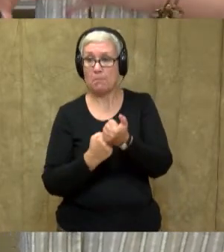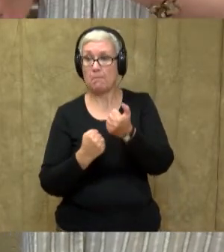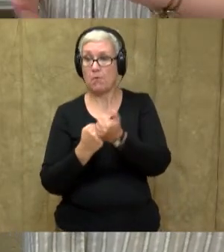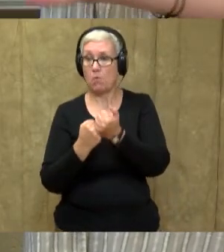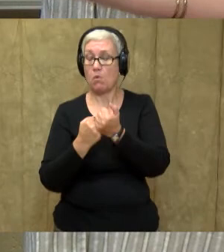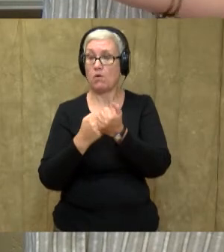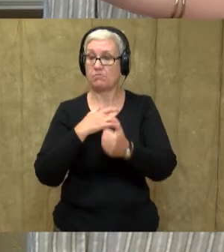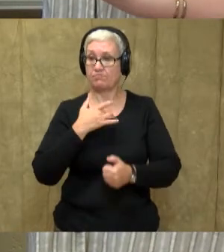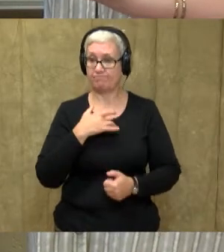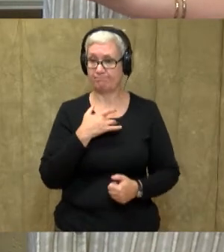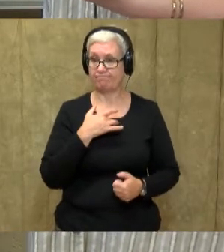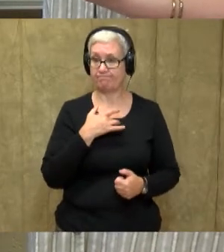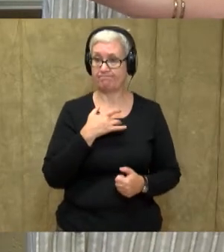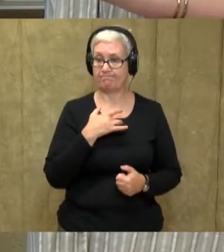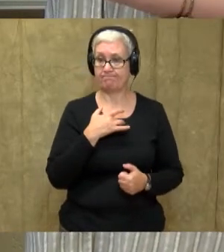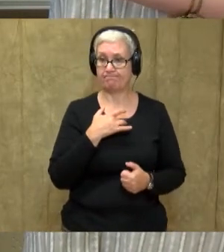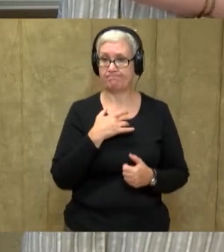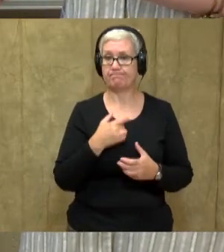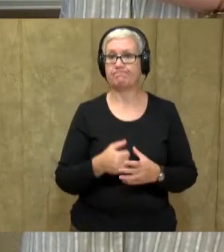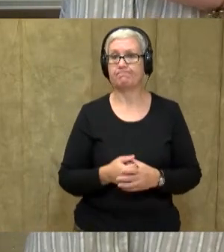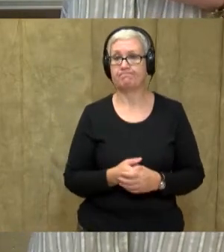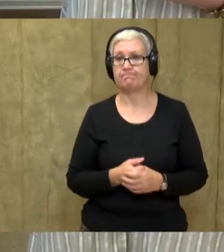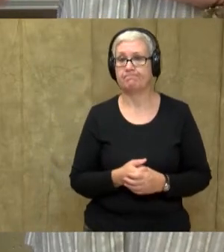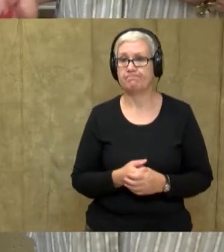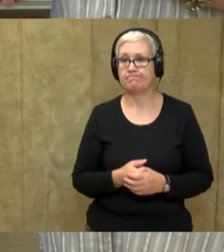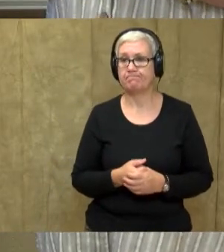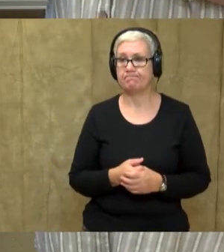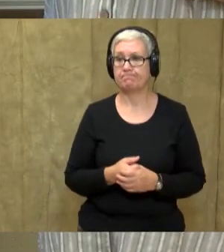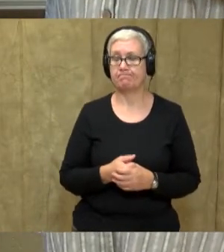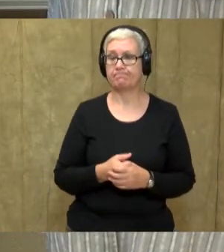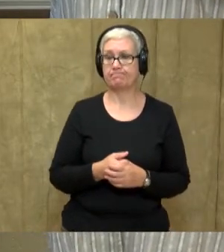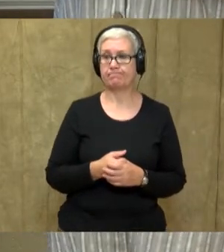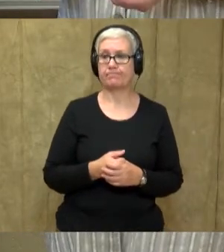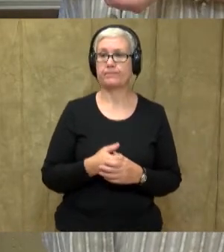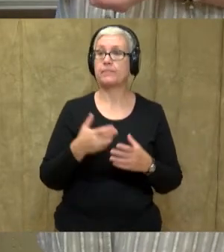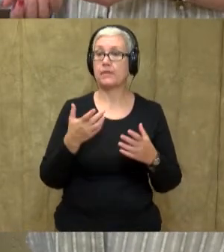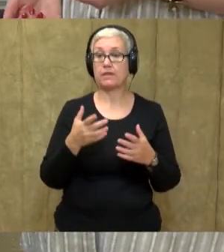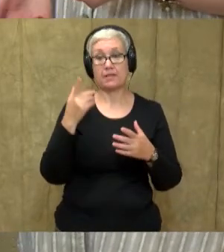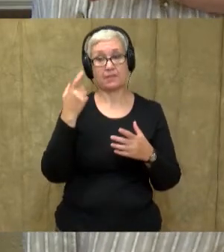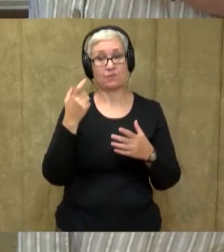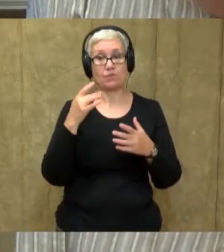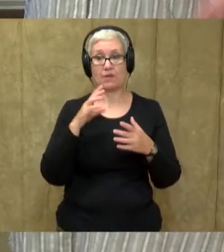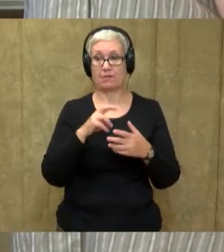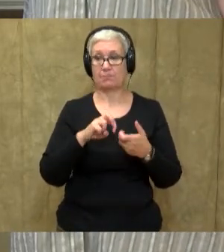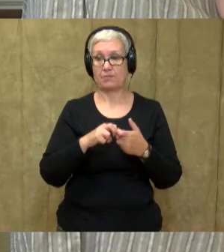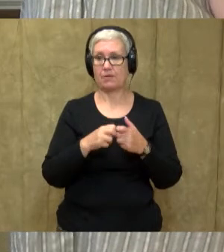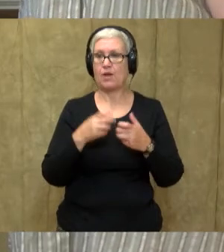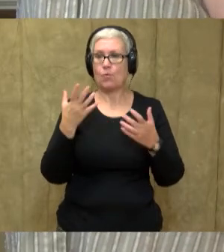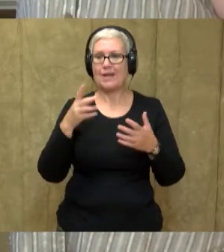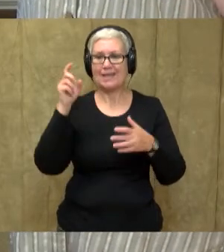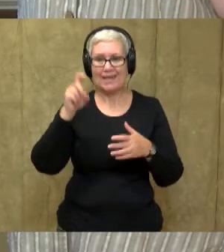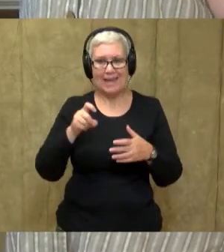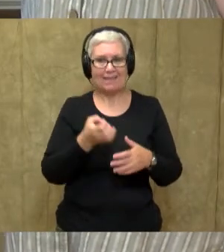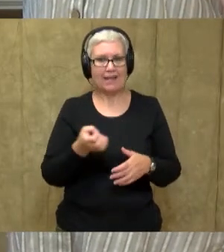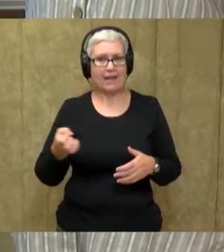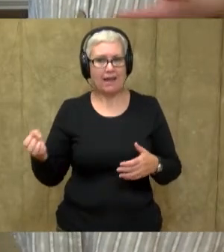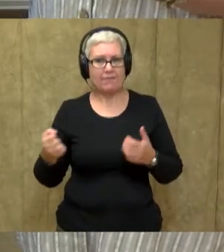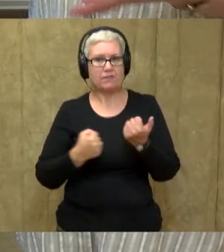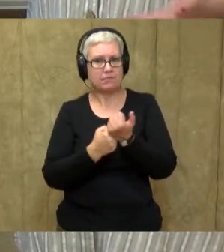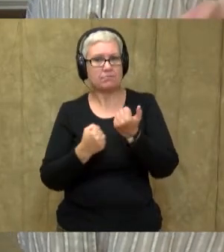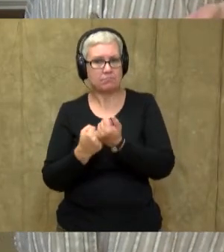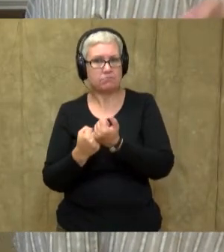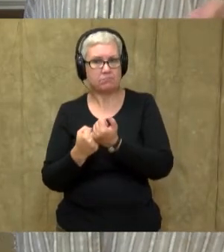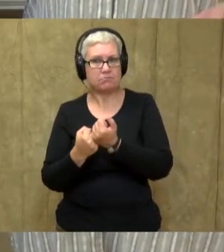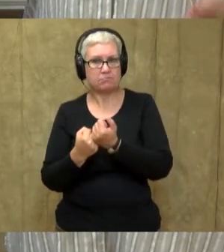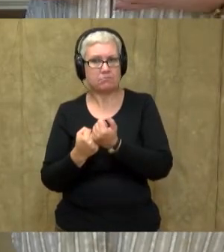What evidence does he use to back it up, to show that, okay, this is why it's a problem? And if we were to finish the I